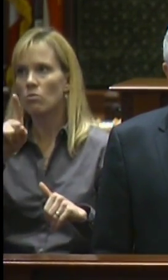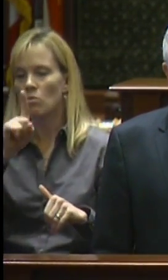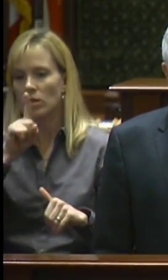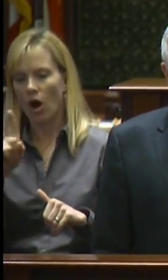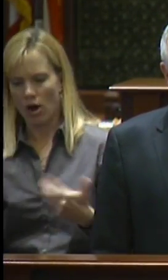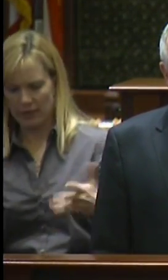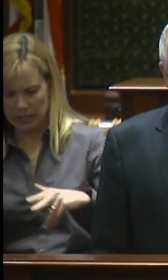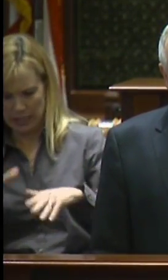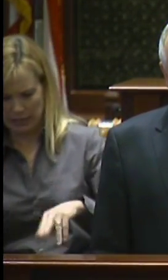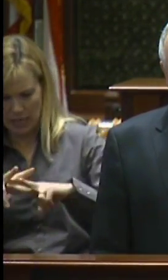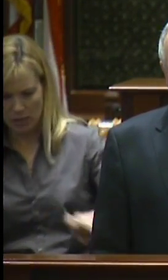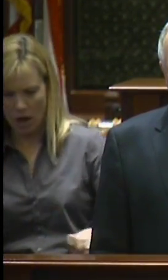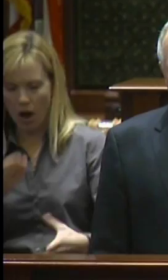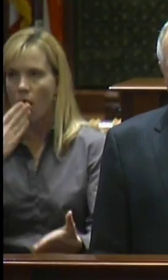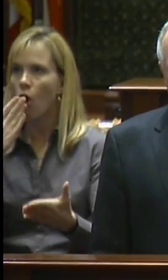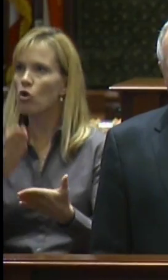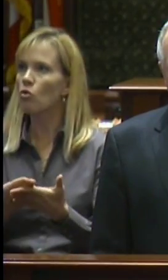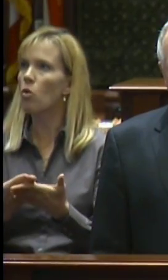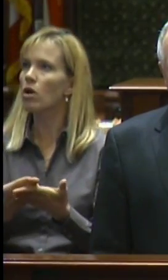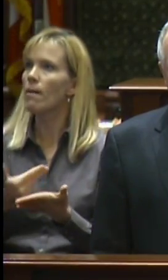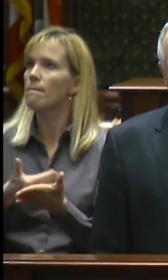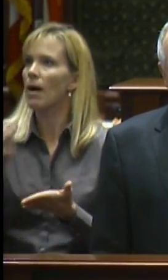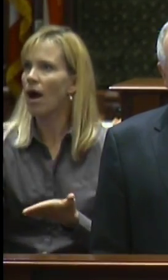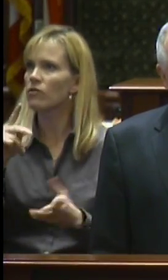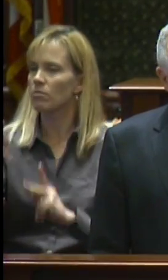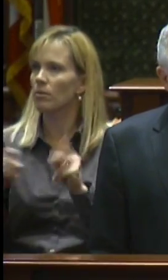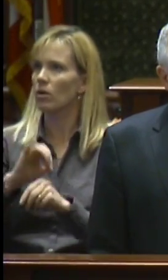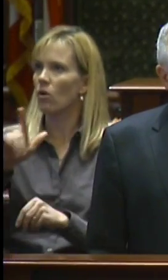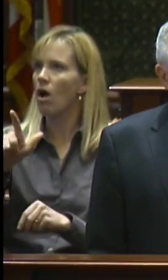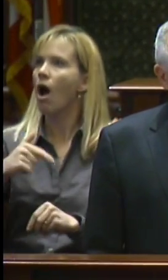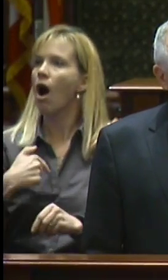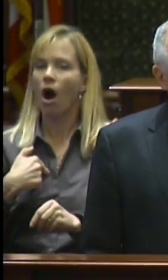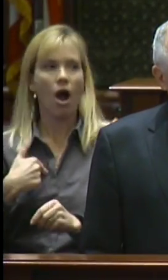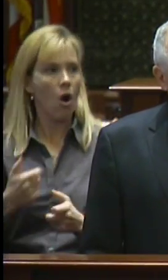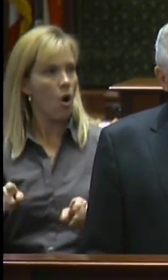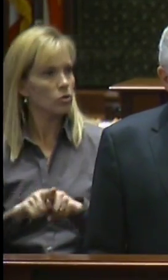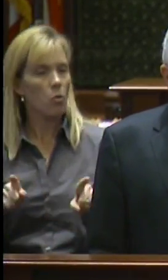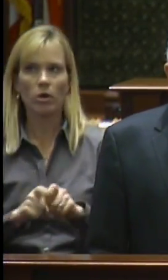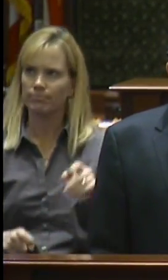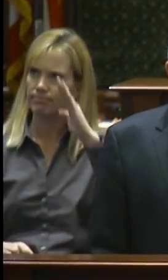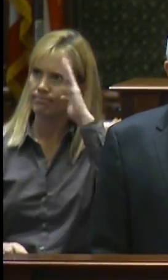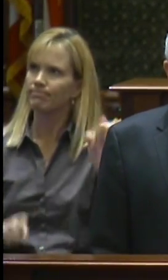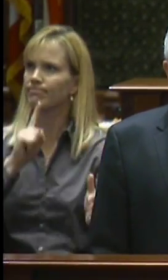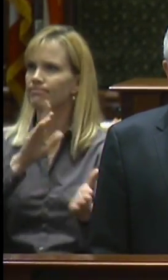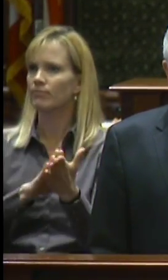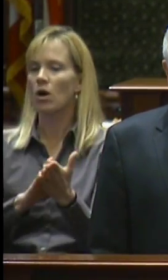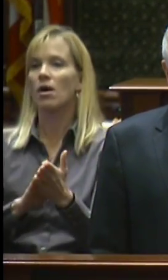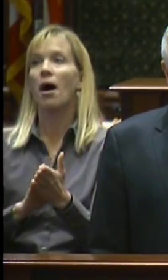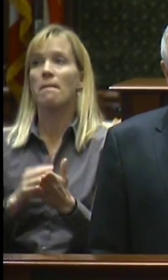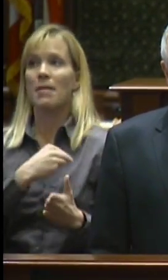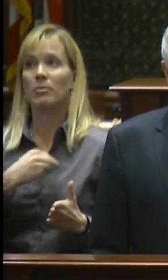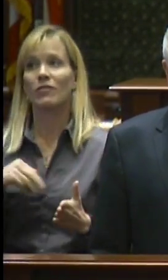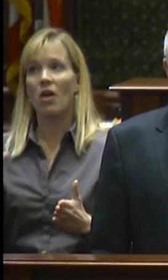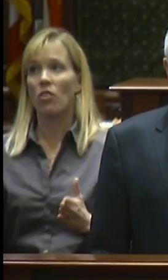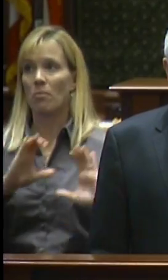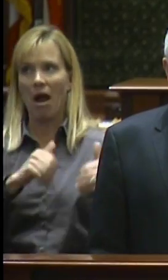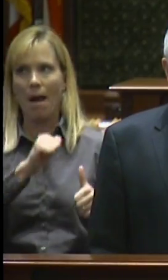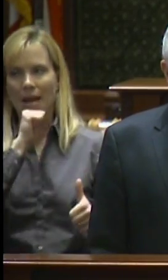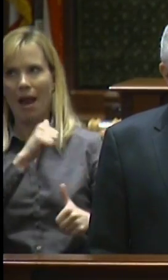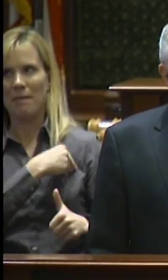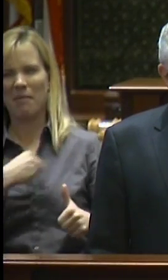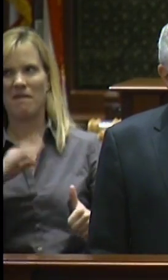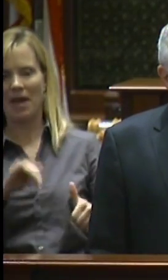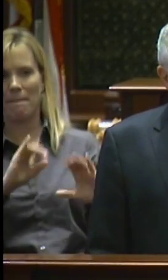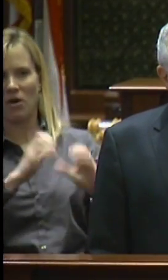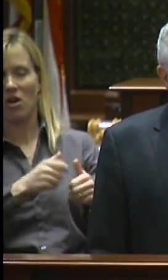his analysis, a good transaction for the people. I also want to salute members of the other party that I'm not a member of, but